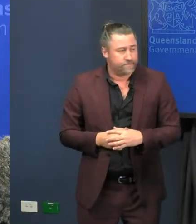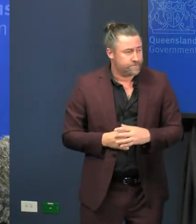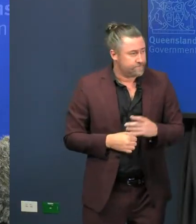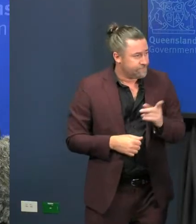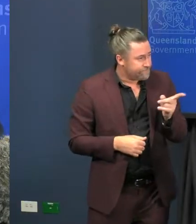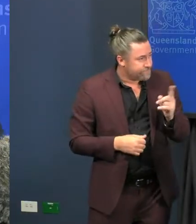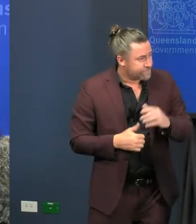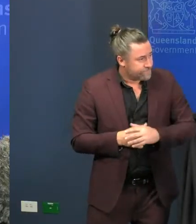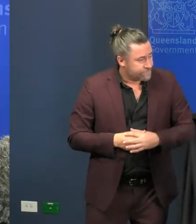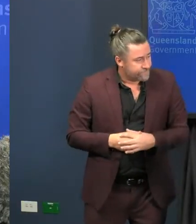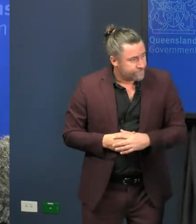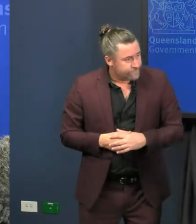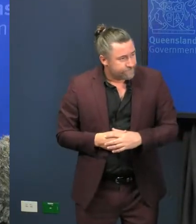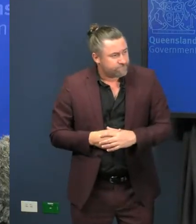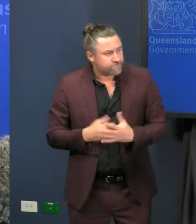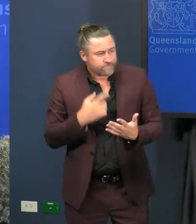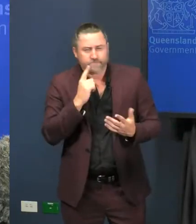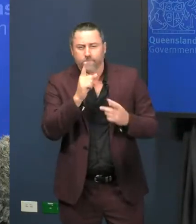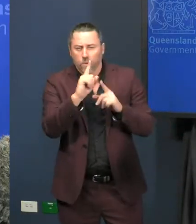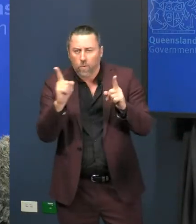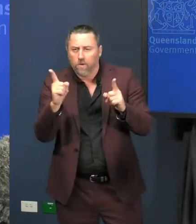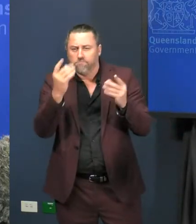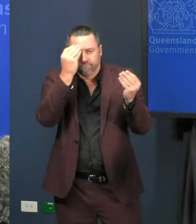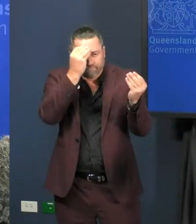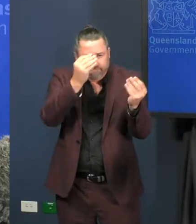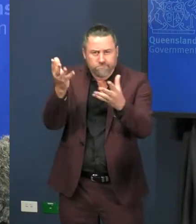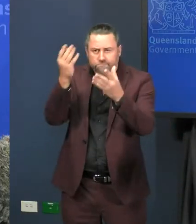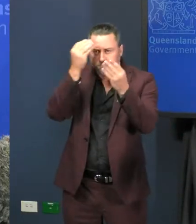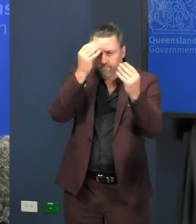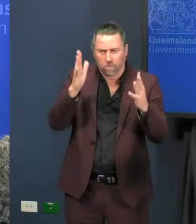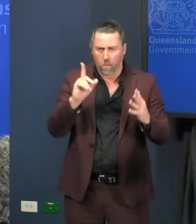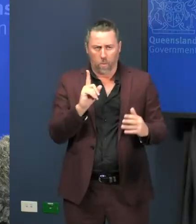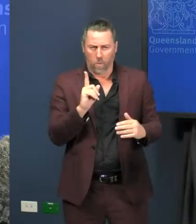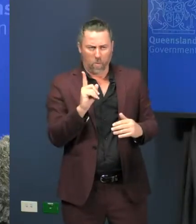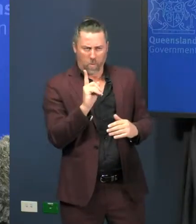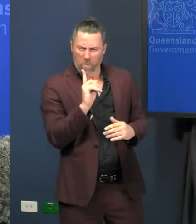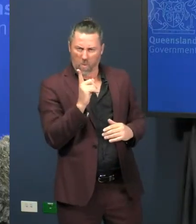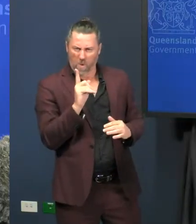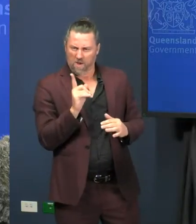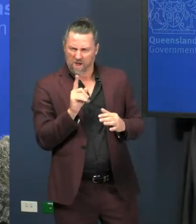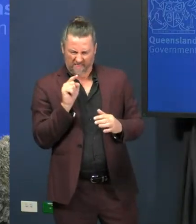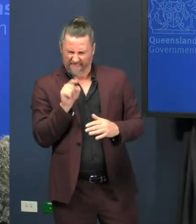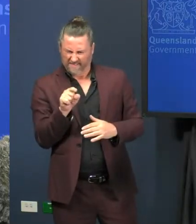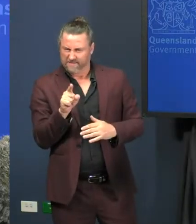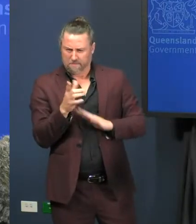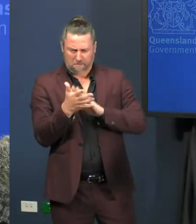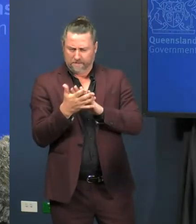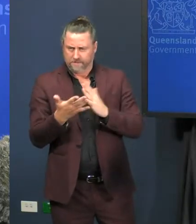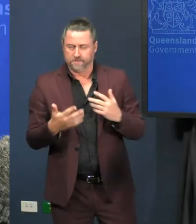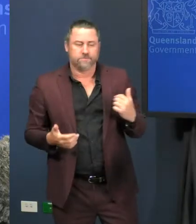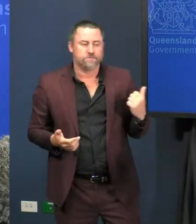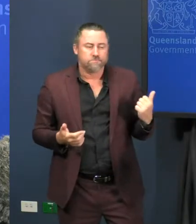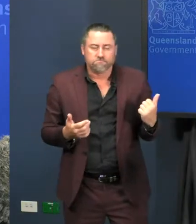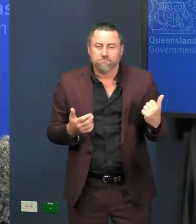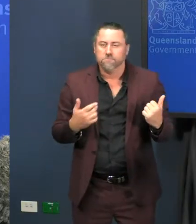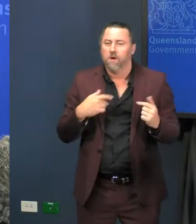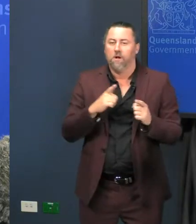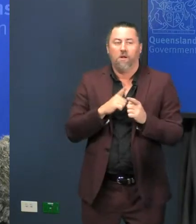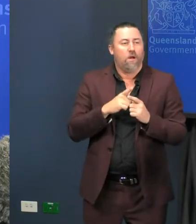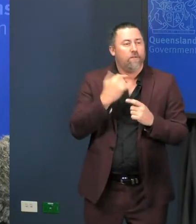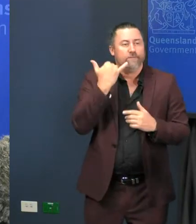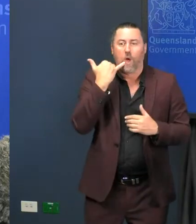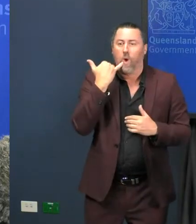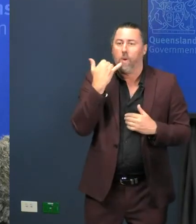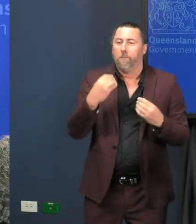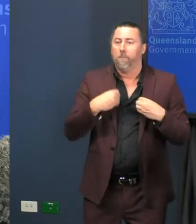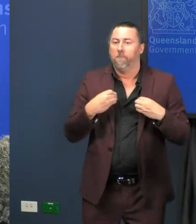about warnings and alerts going out. What kind of system will be in place? I've asked the telecommunications providers to do